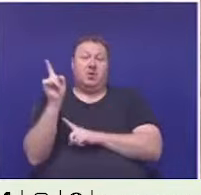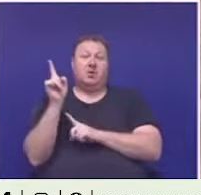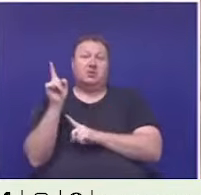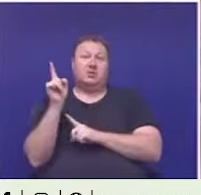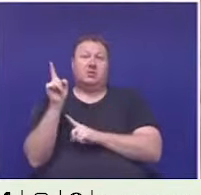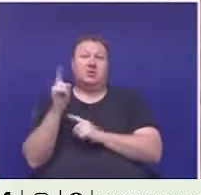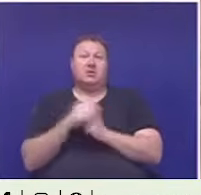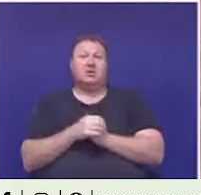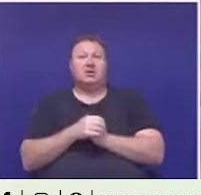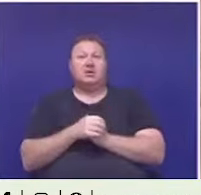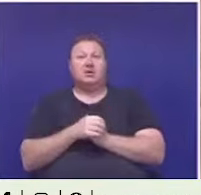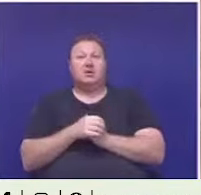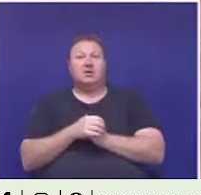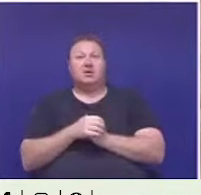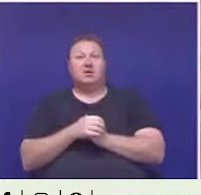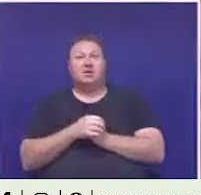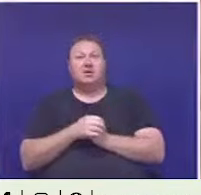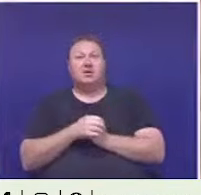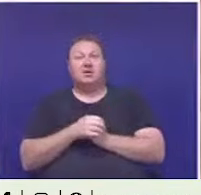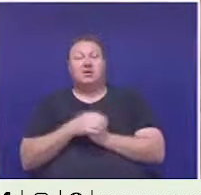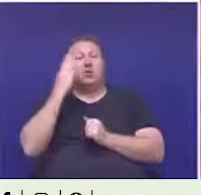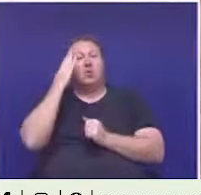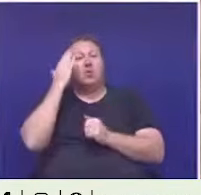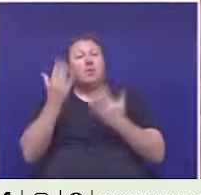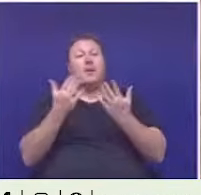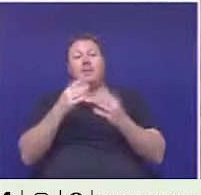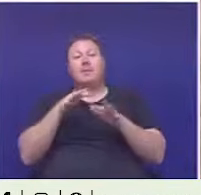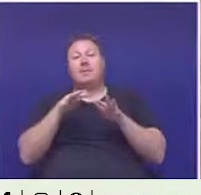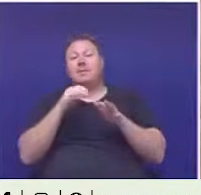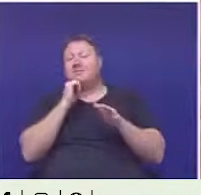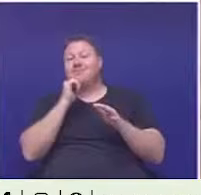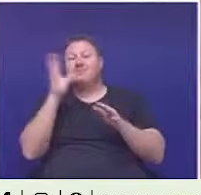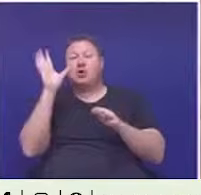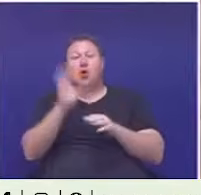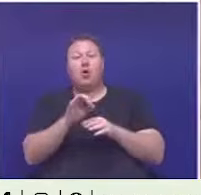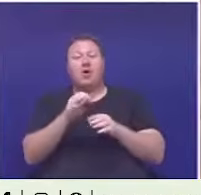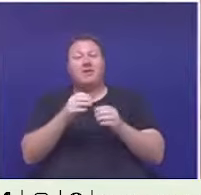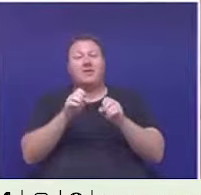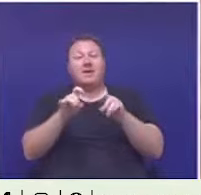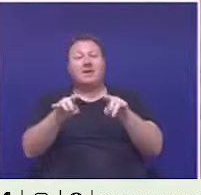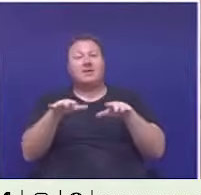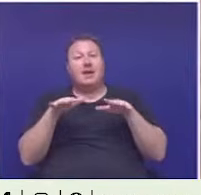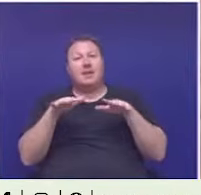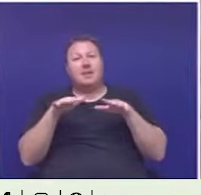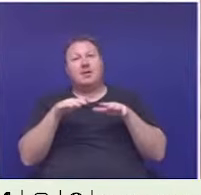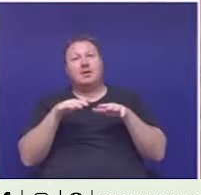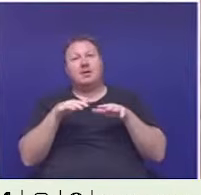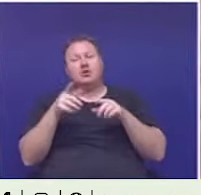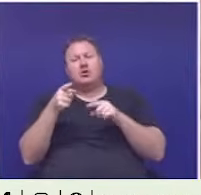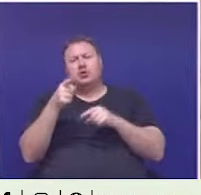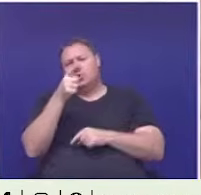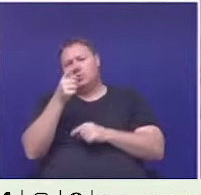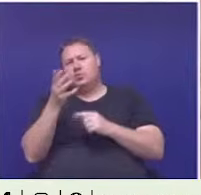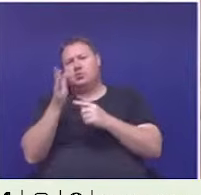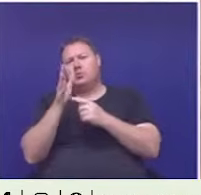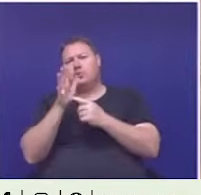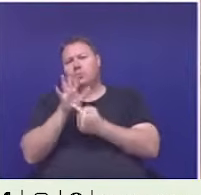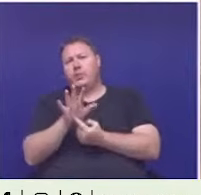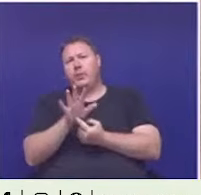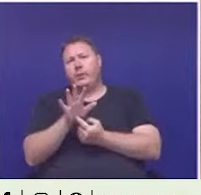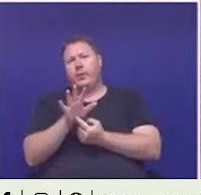We even thought maybe nobody pitched for the exam. But you alluded to that the